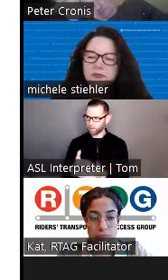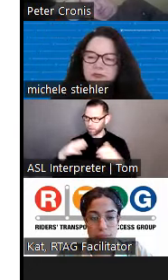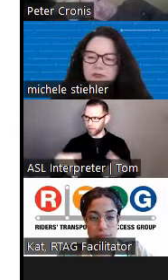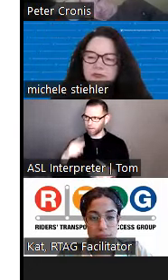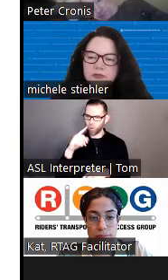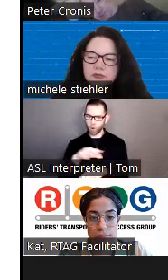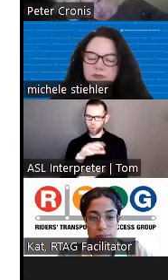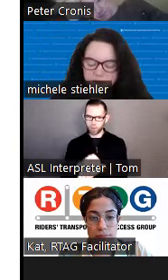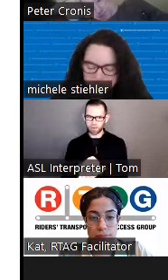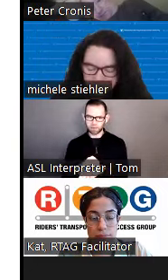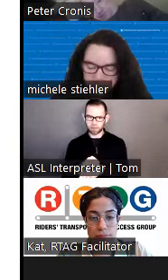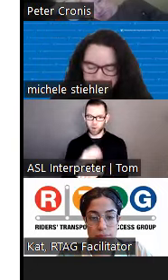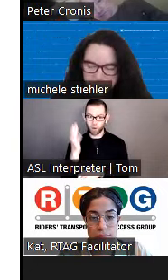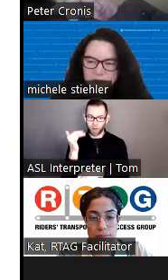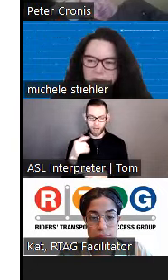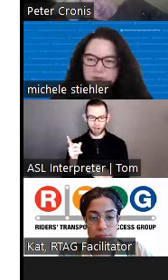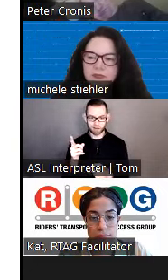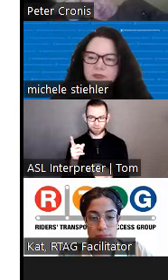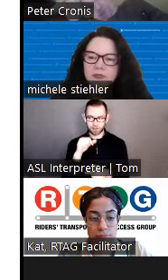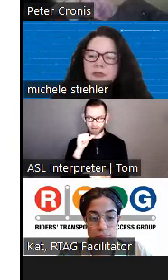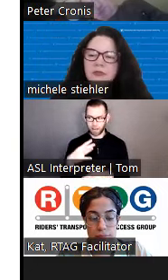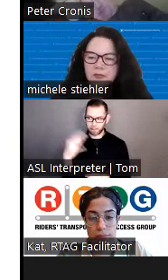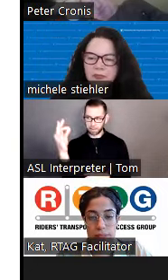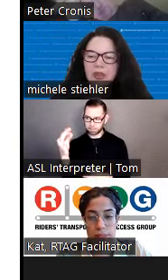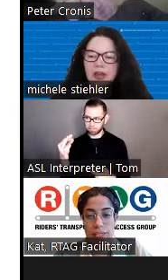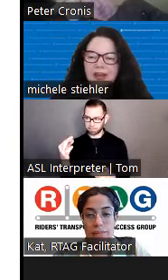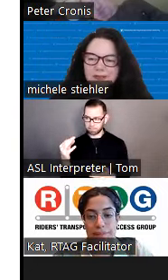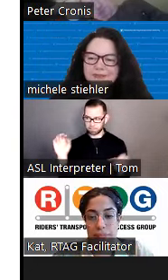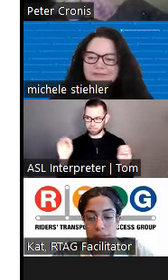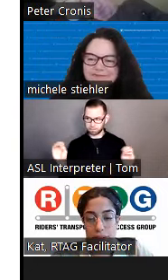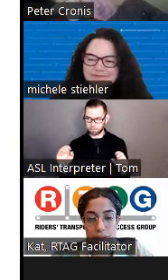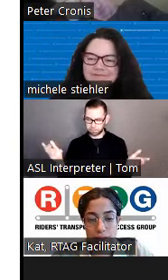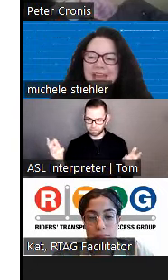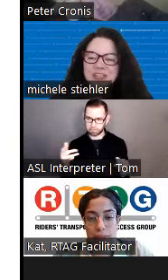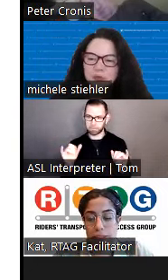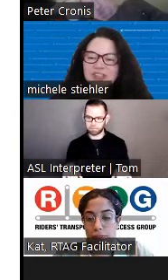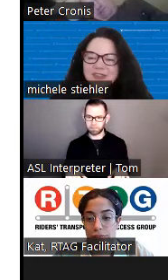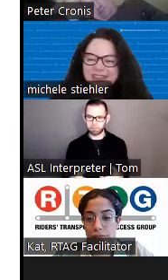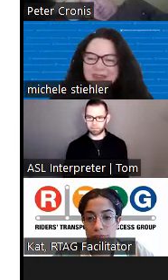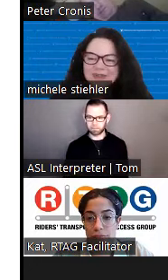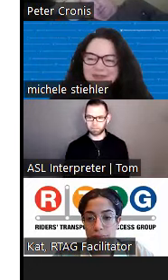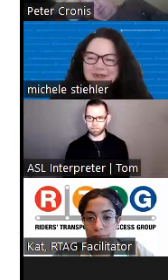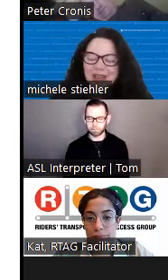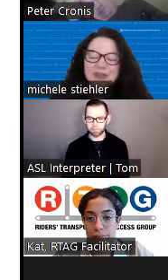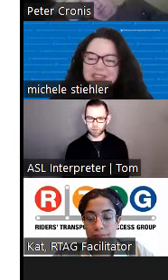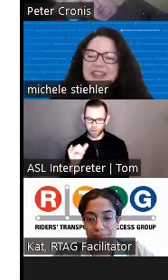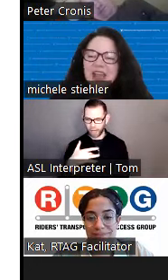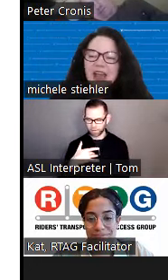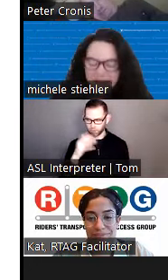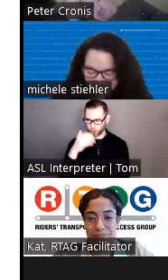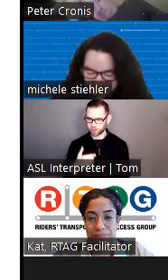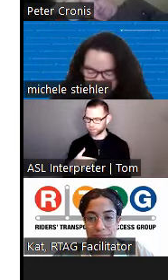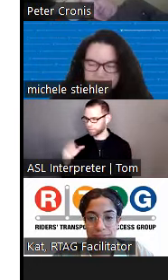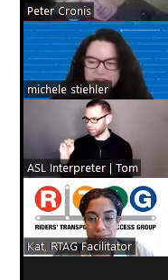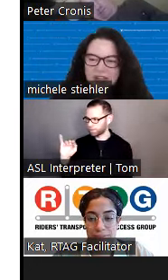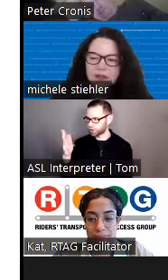because I couldn't get picked up by anybody. So Yeah, that's I sort do of a little weird. I was going to say,